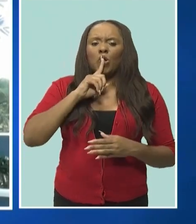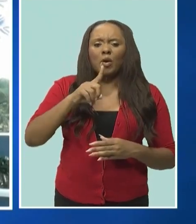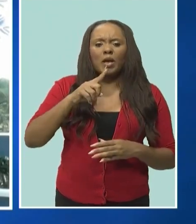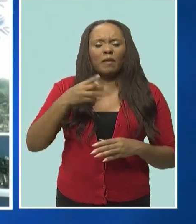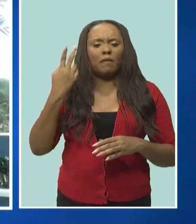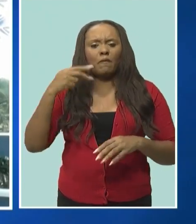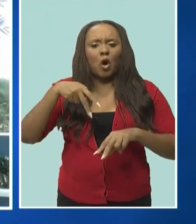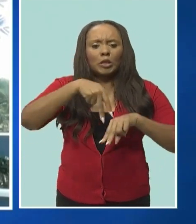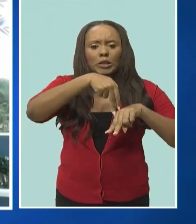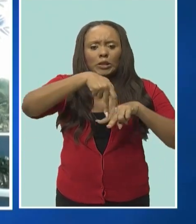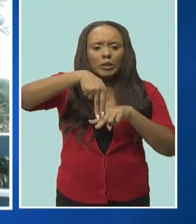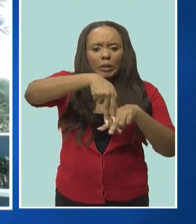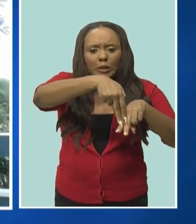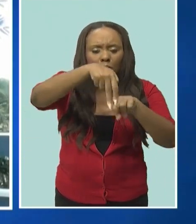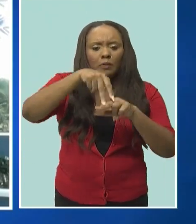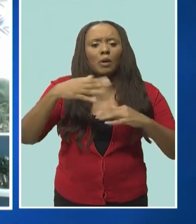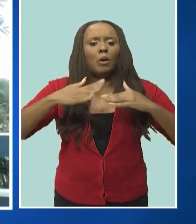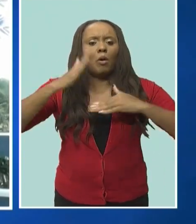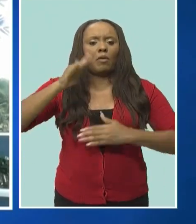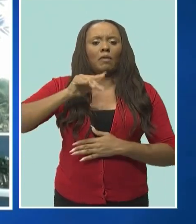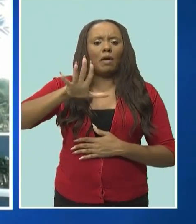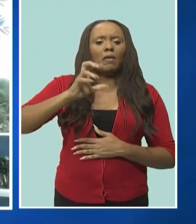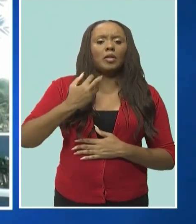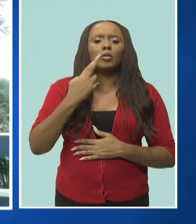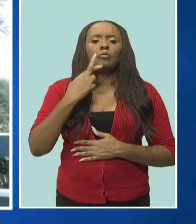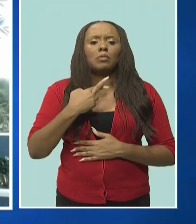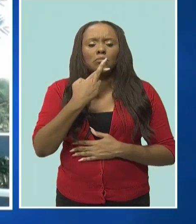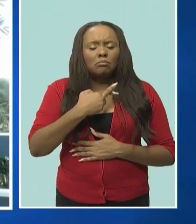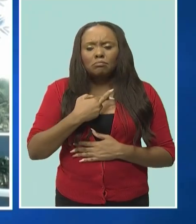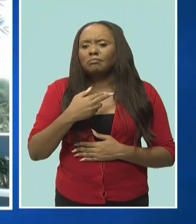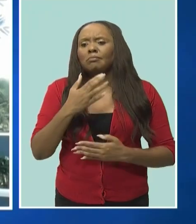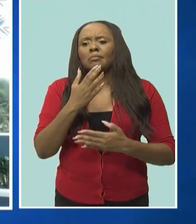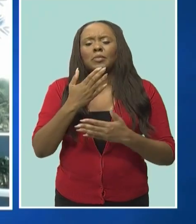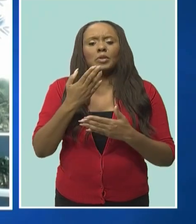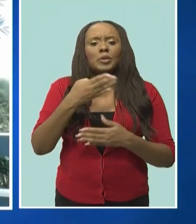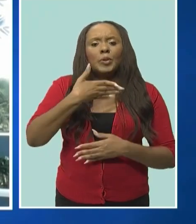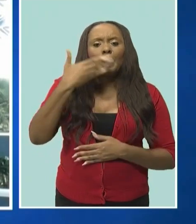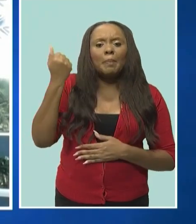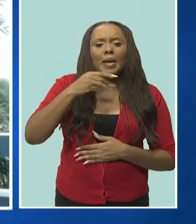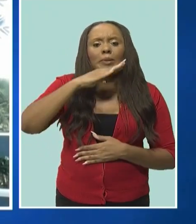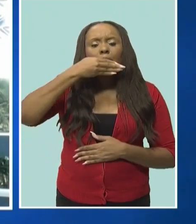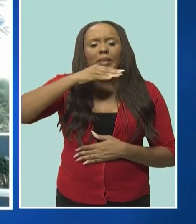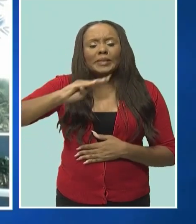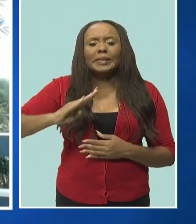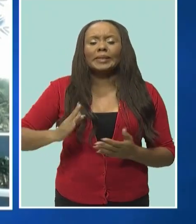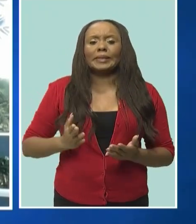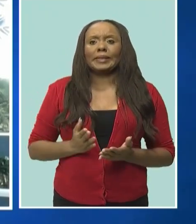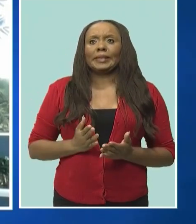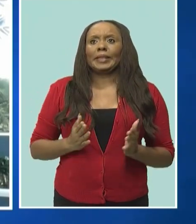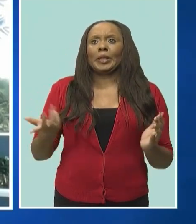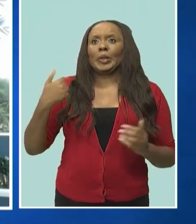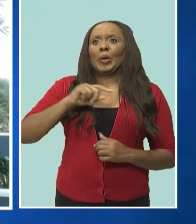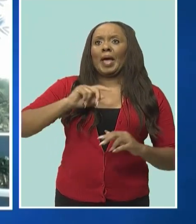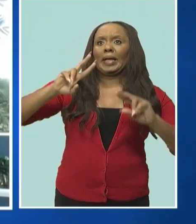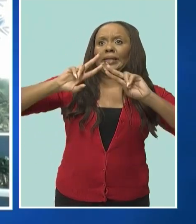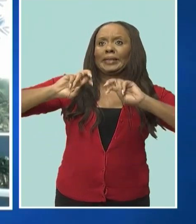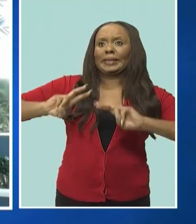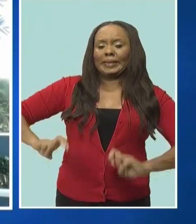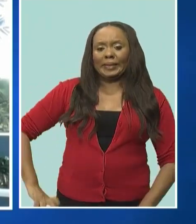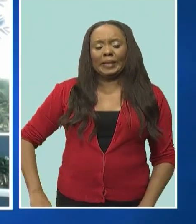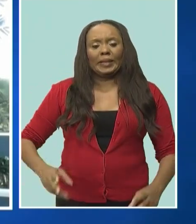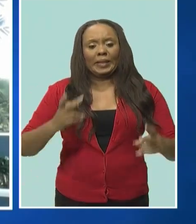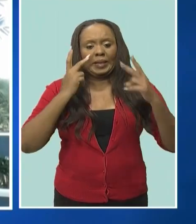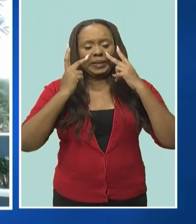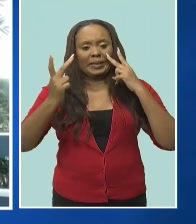world, over 500 restaurants, some of the best beaches, and we see it when we look at our sentiment analysis, how the beaches are